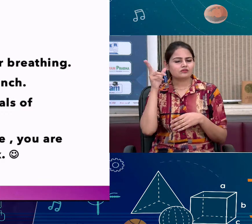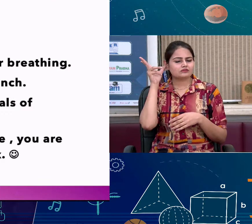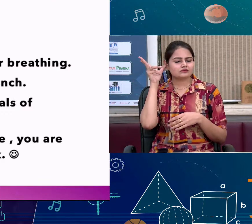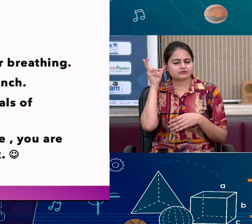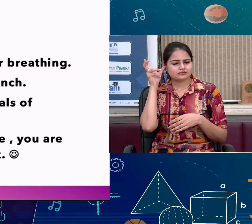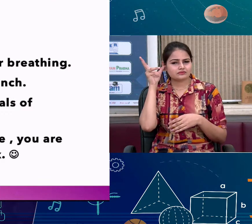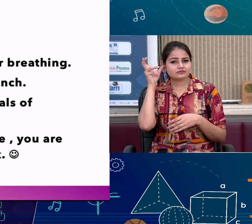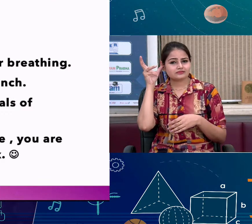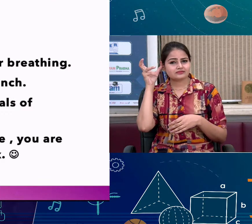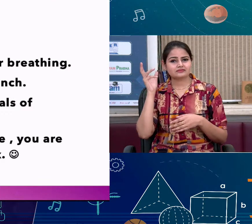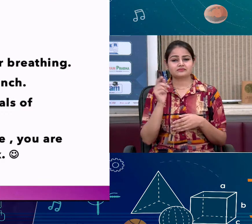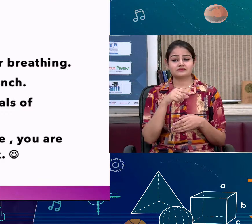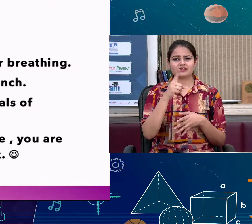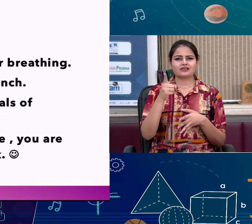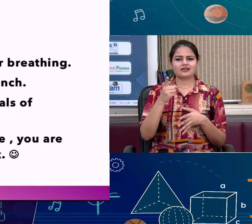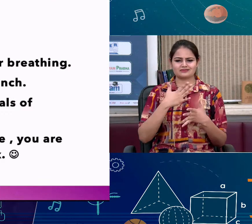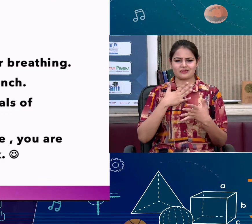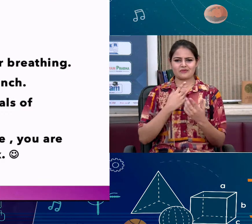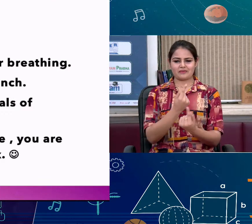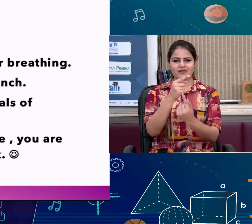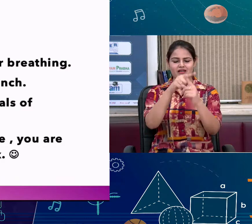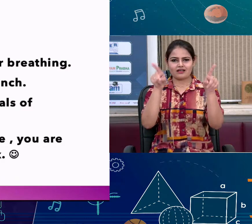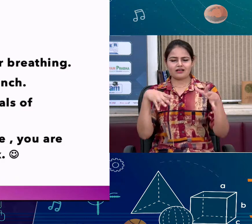I'm happy to be in the park.